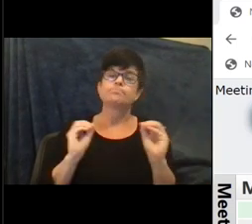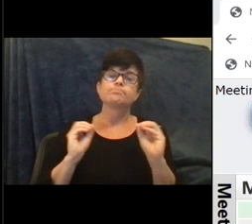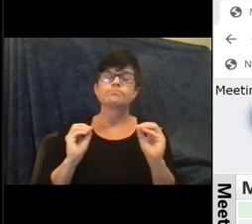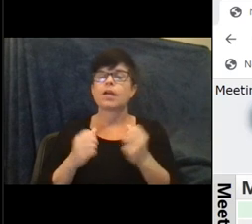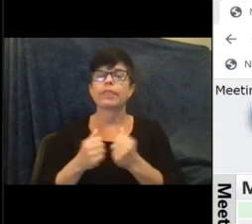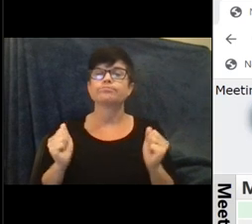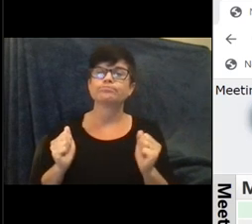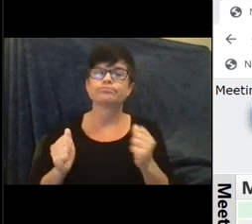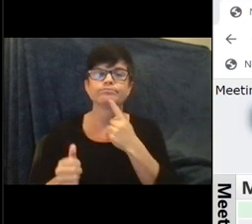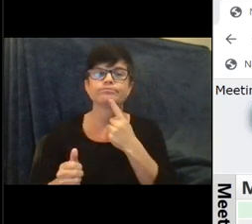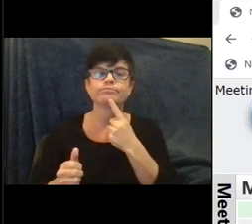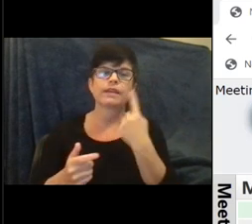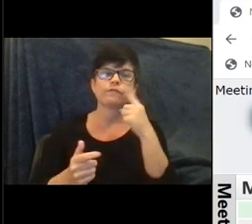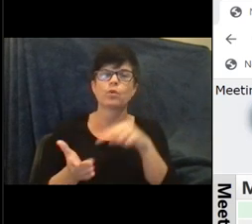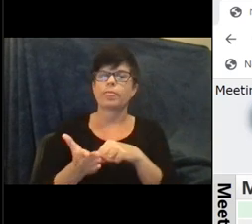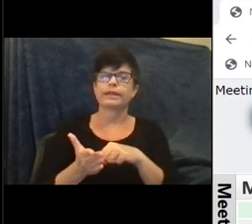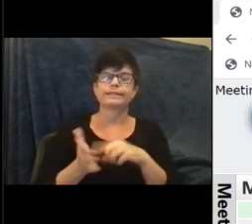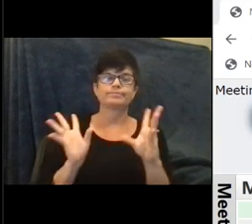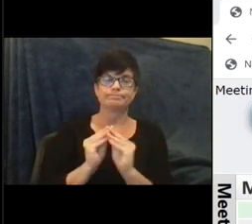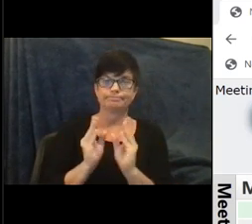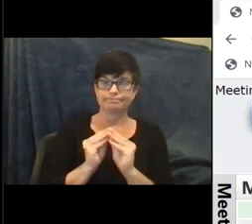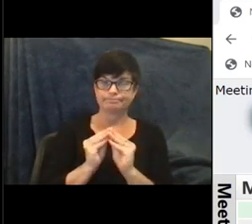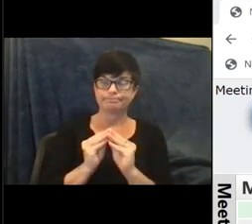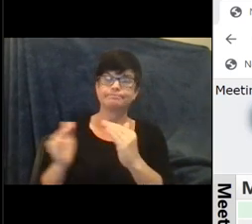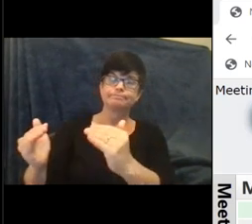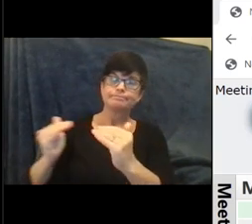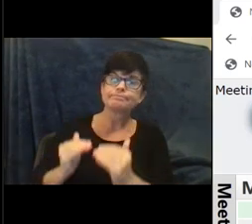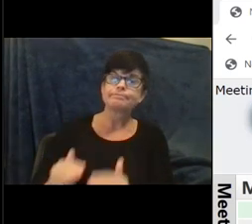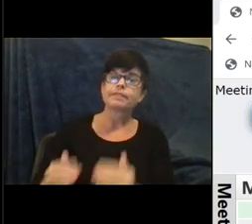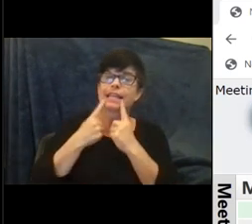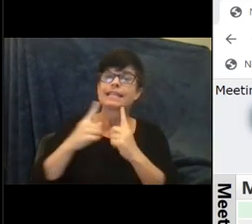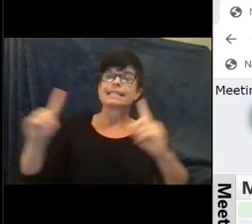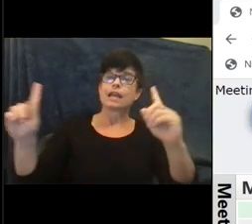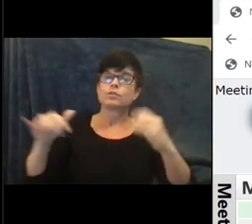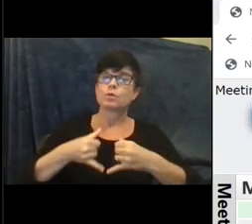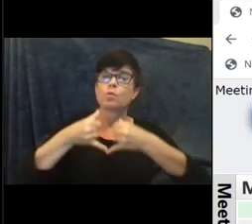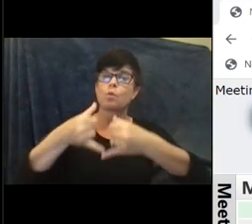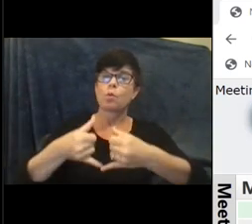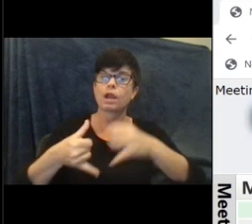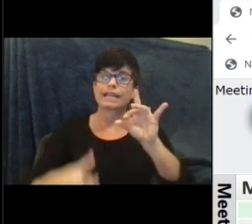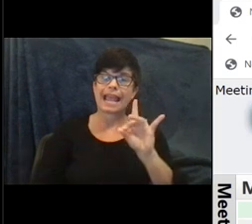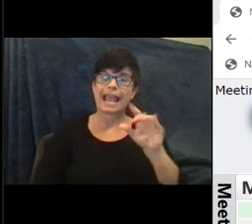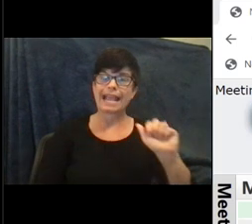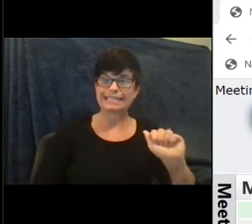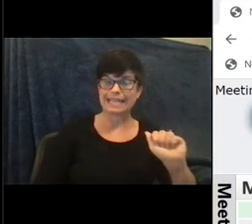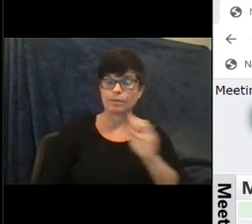All right. Thank you, everyone. We're now moving on to announcements and awards. Item 8A, Boyne Beach CRA